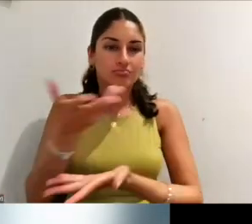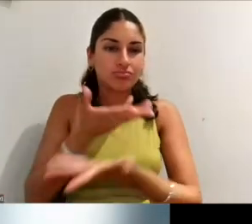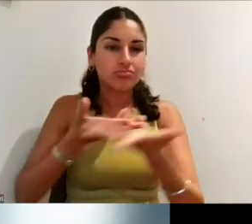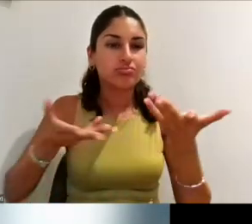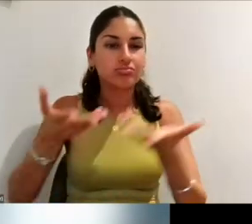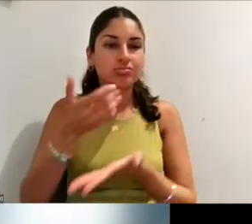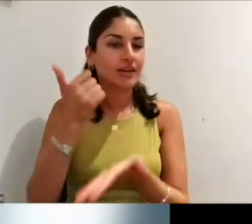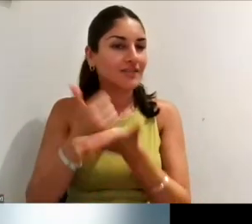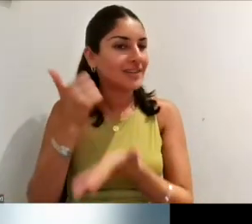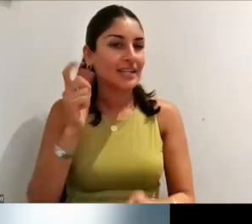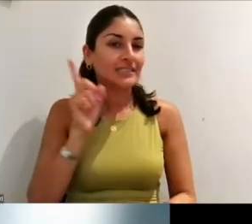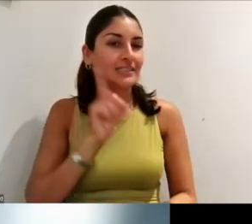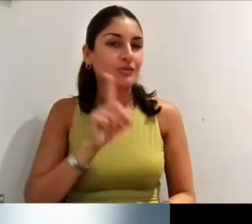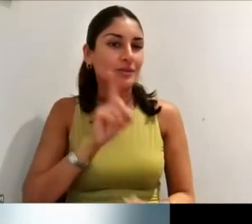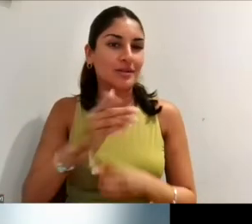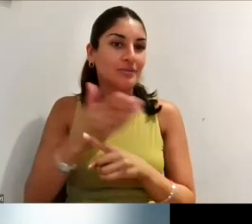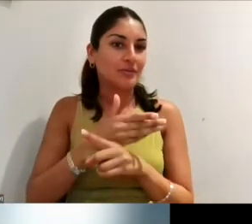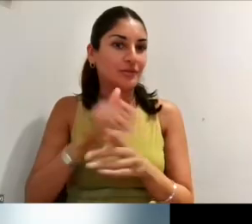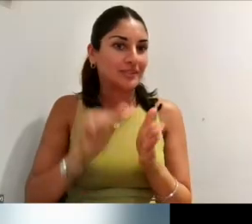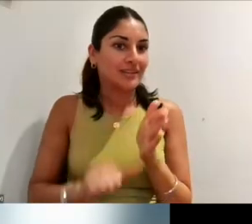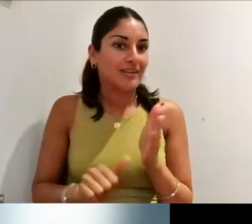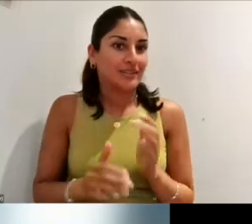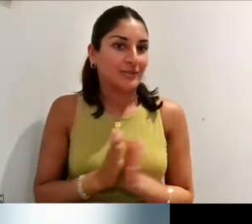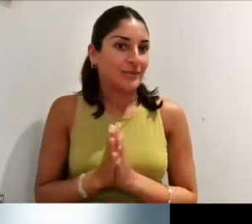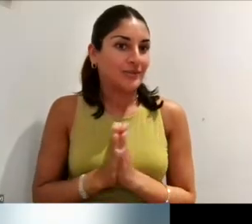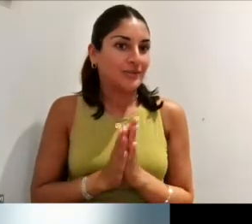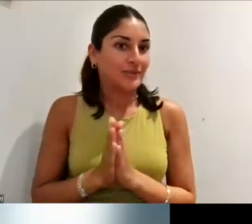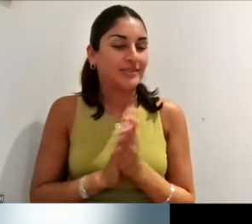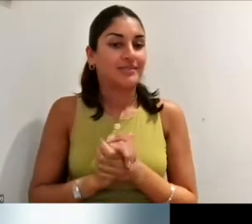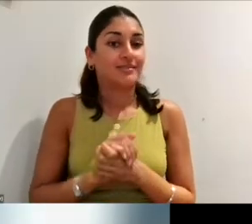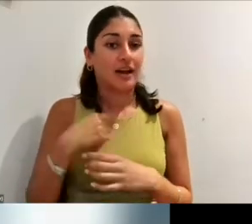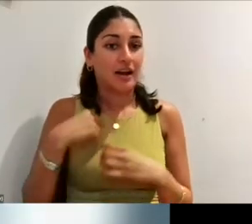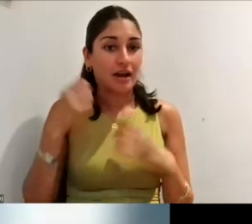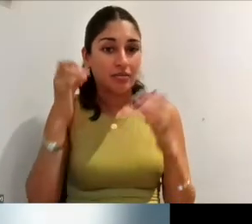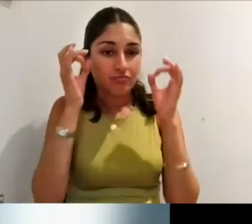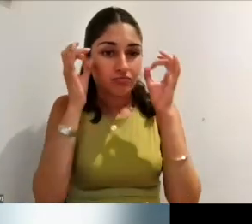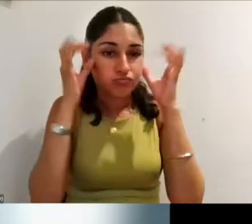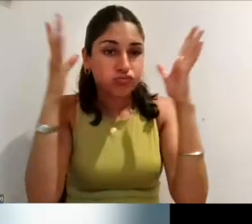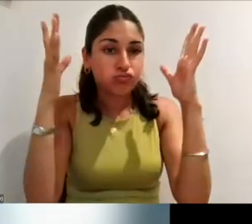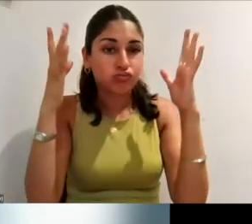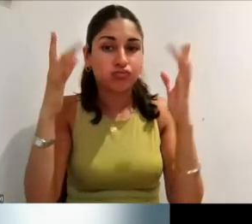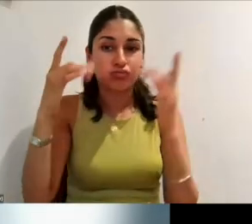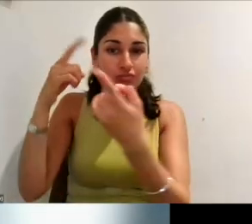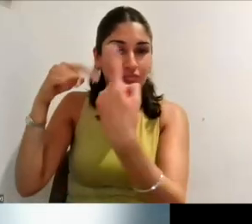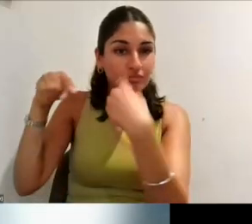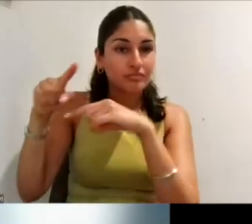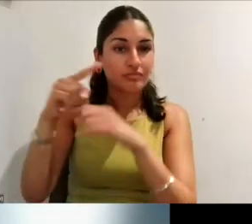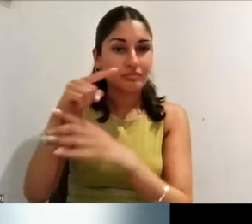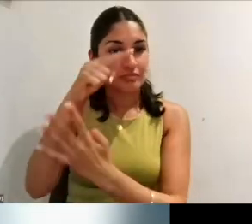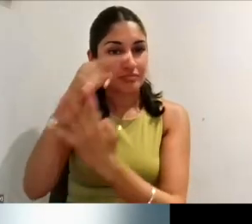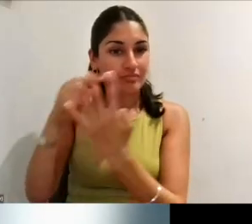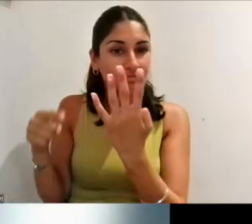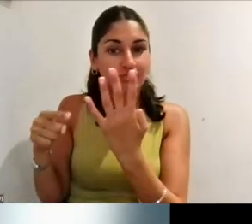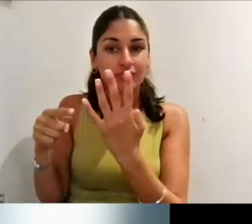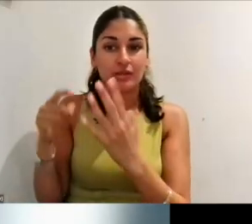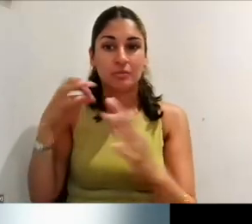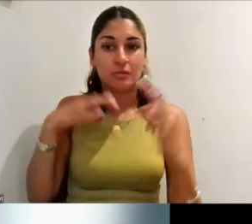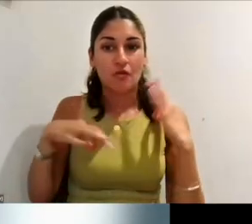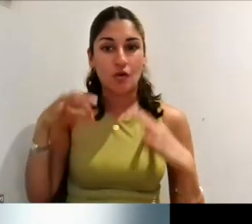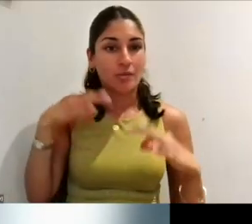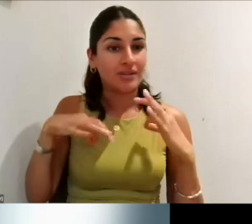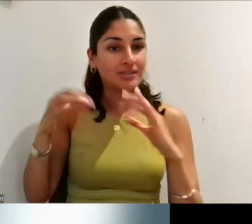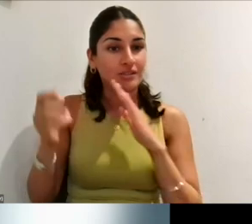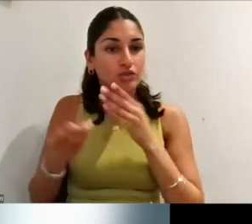artists today just before, and I'm mind blown by the talent and their stories and also their